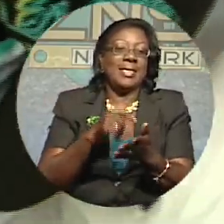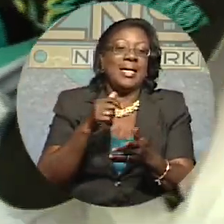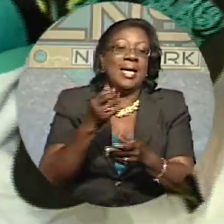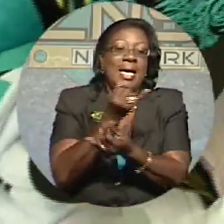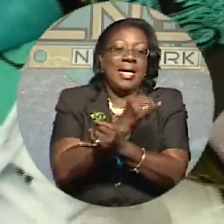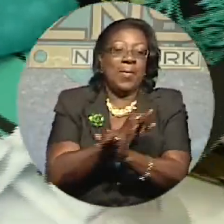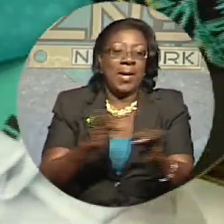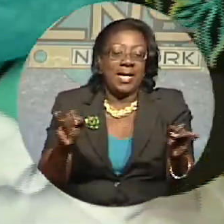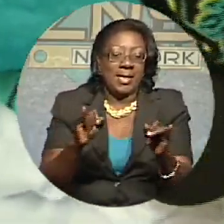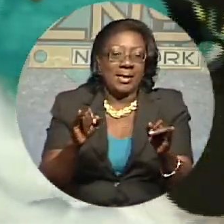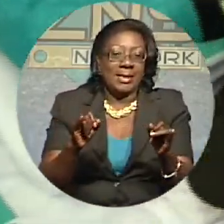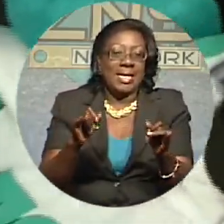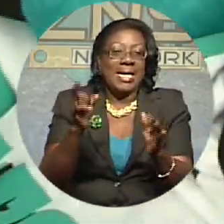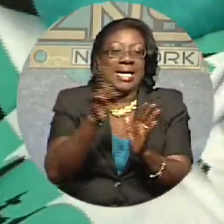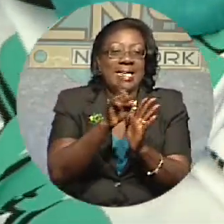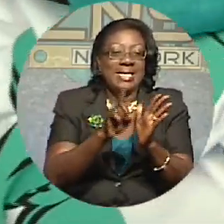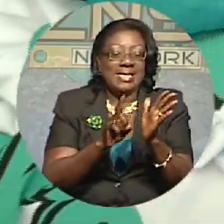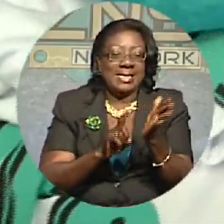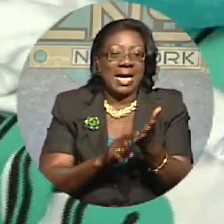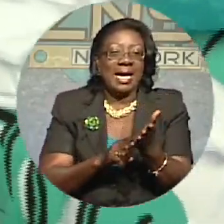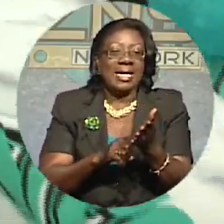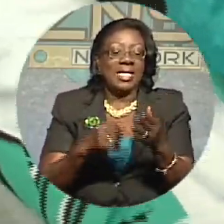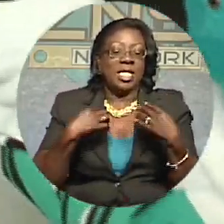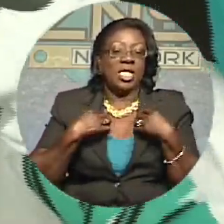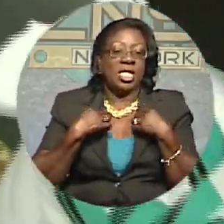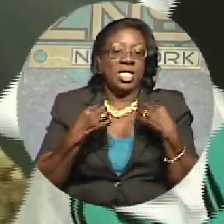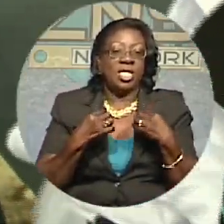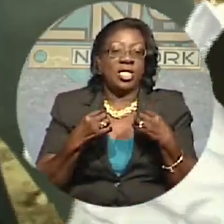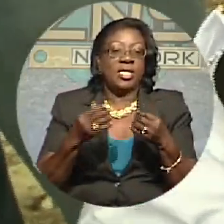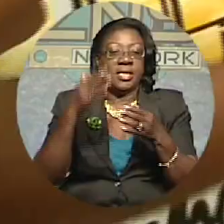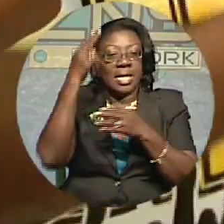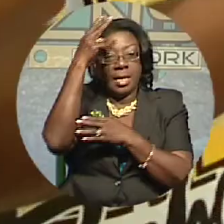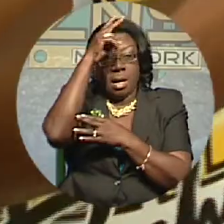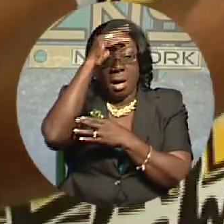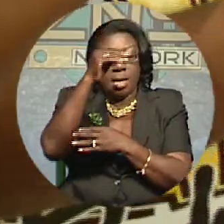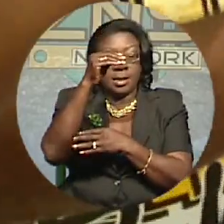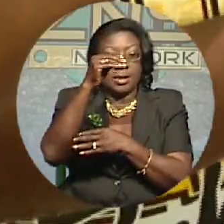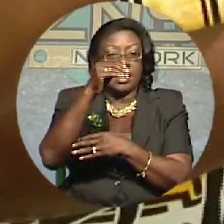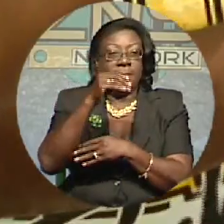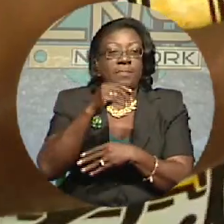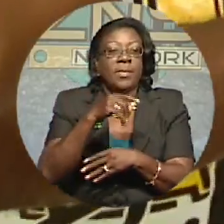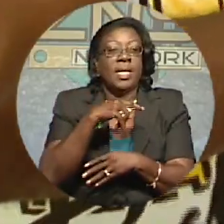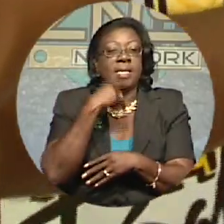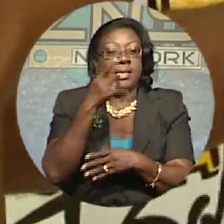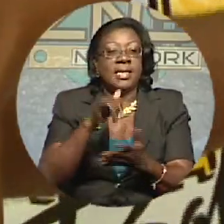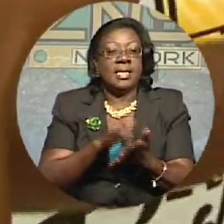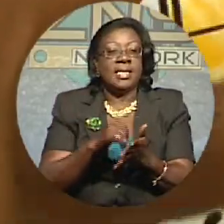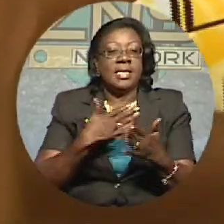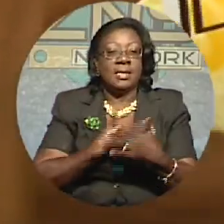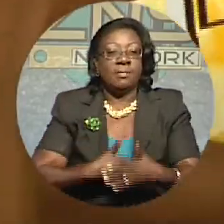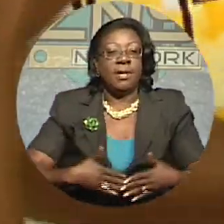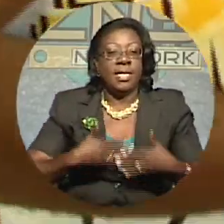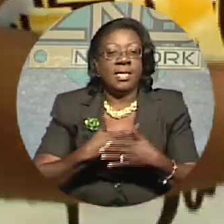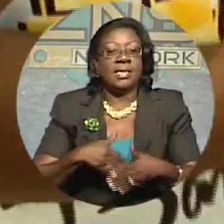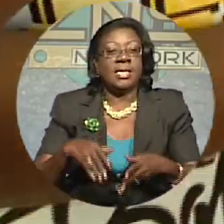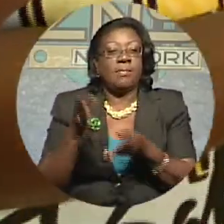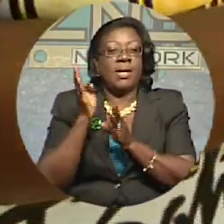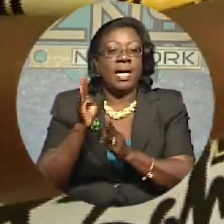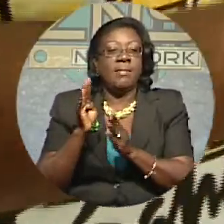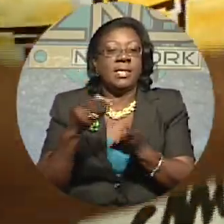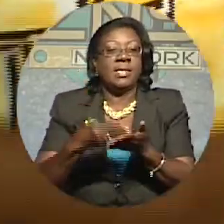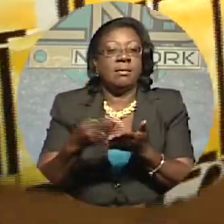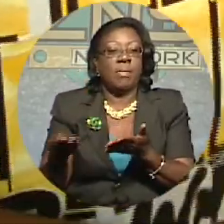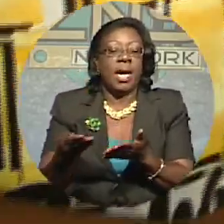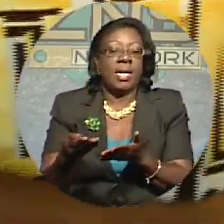designed t-shirts and hats with several Bahamian figures to commemorate the big event and is pleased that Bahamians are showing their support during these